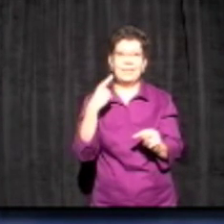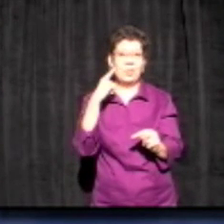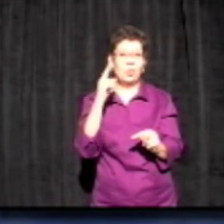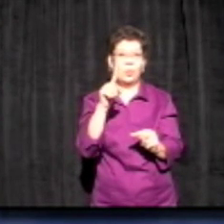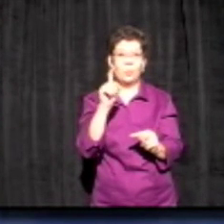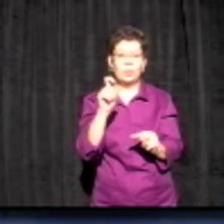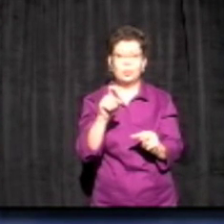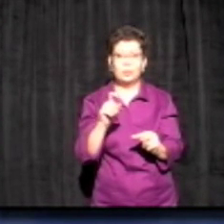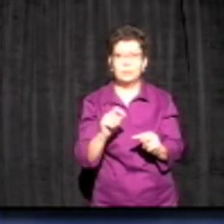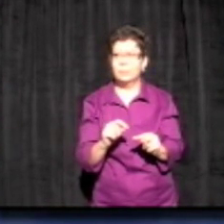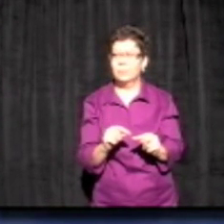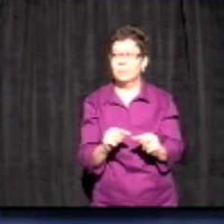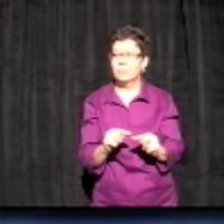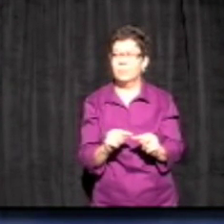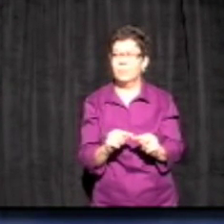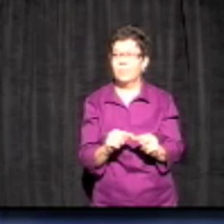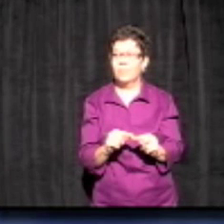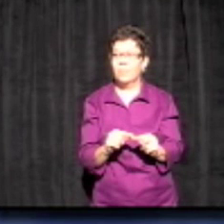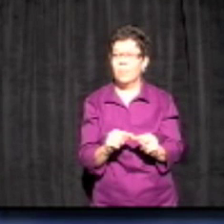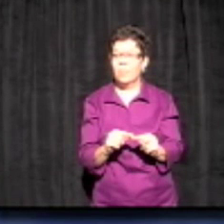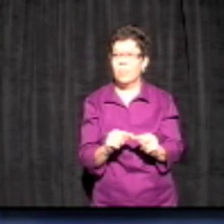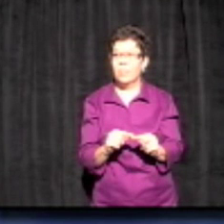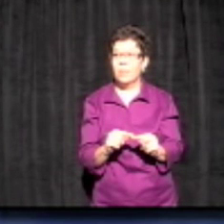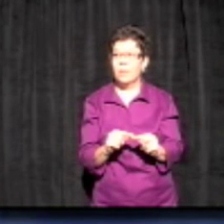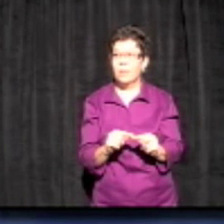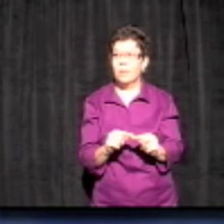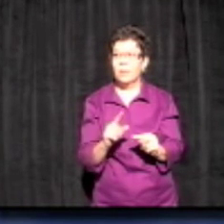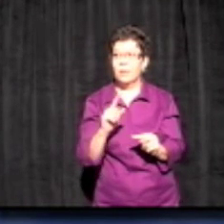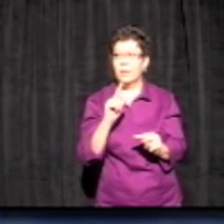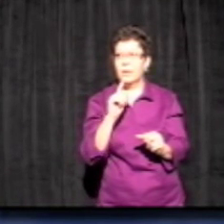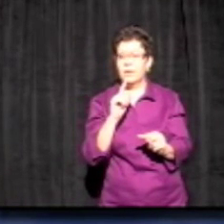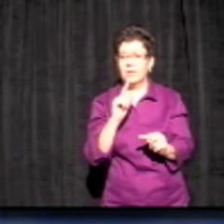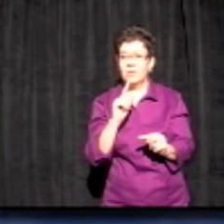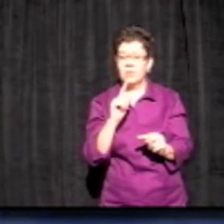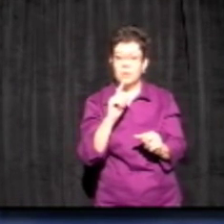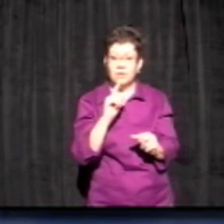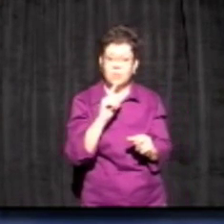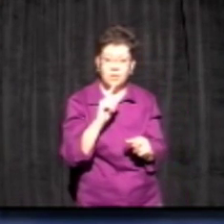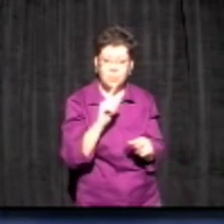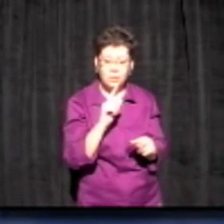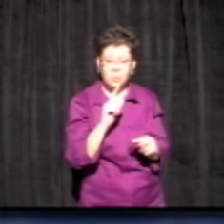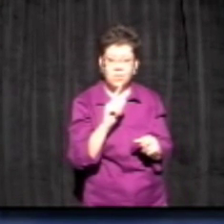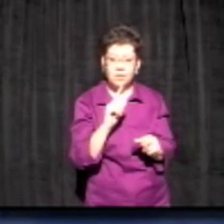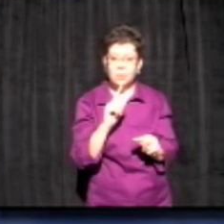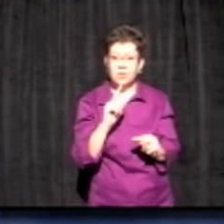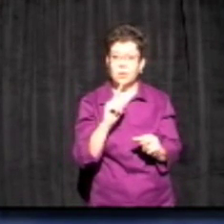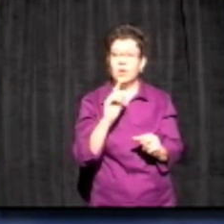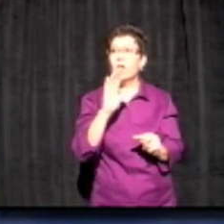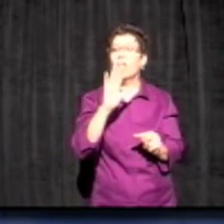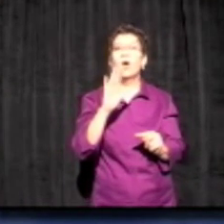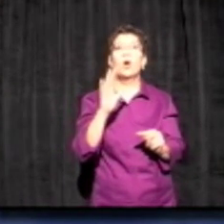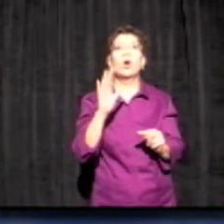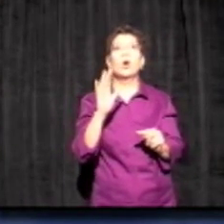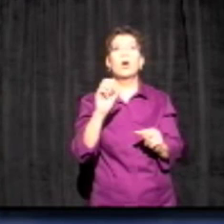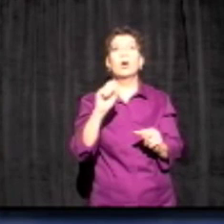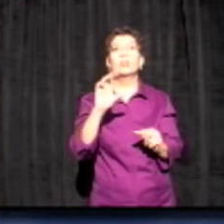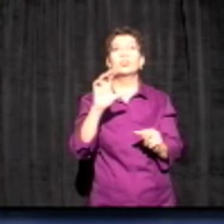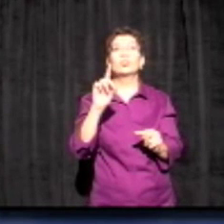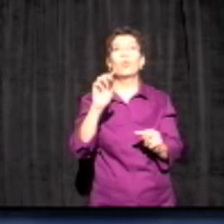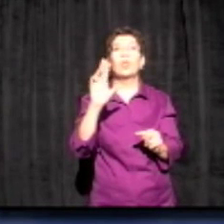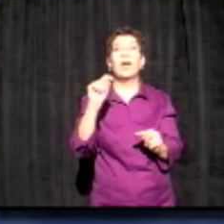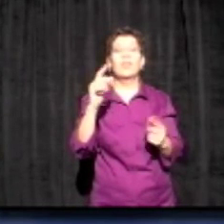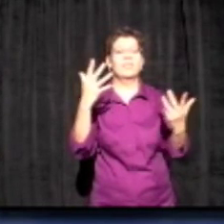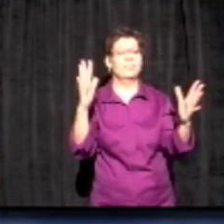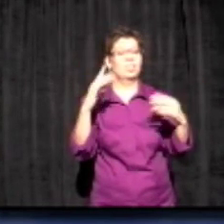how well you think this thing will do. We'll do mechanically or do sales? No, in terms of sales and that. We're sold out for our first year.